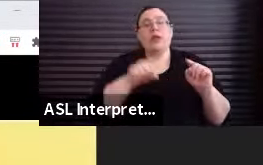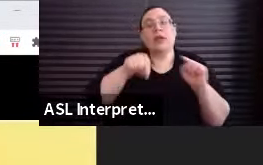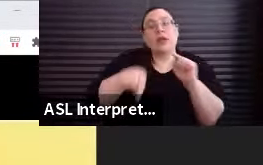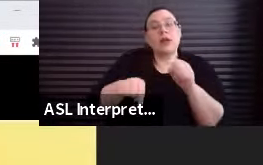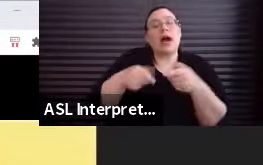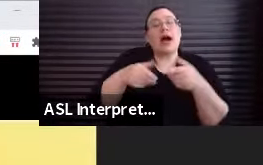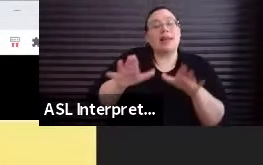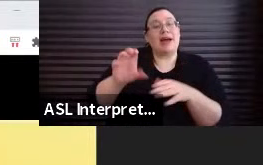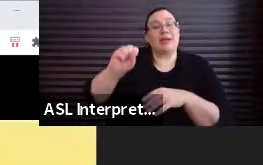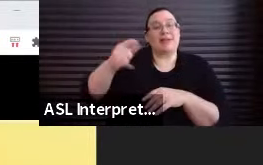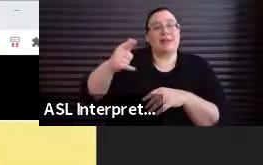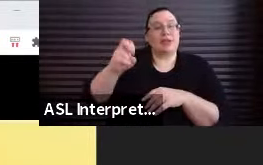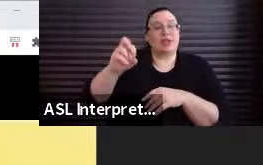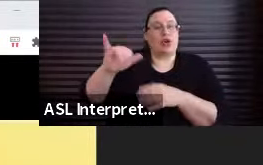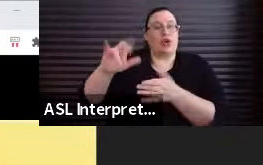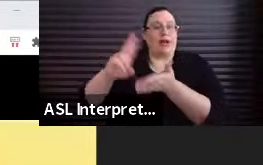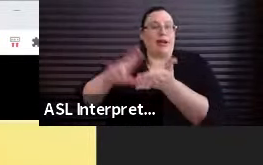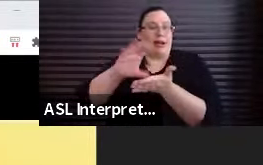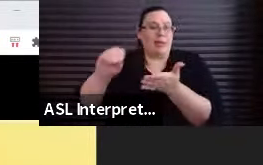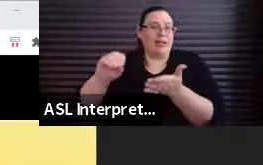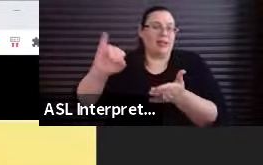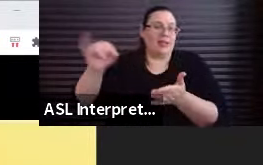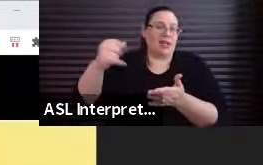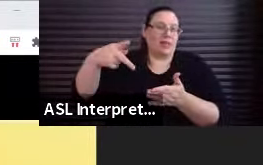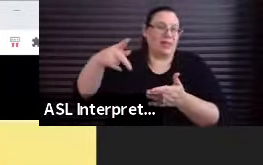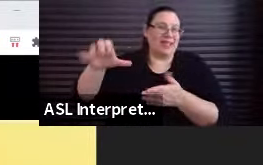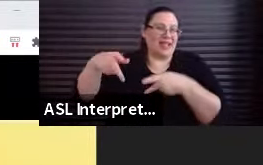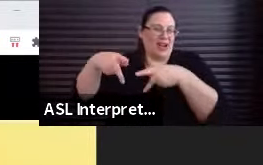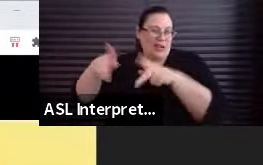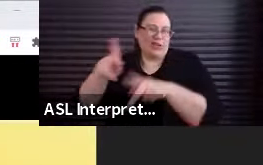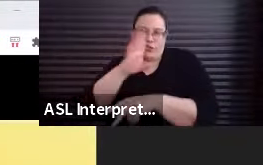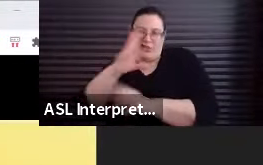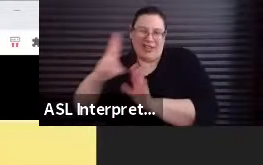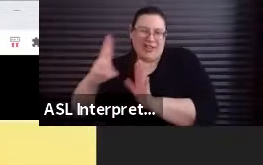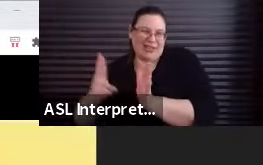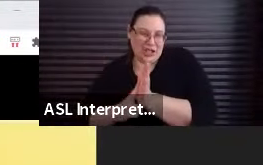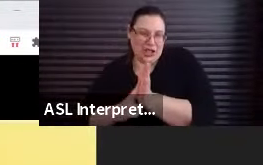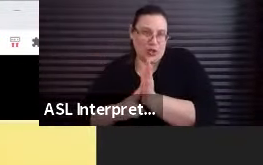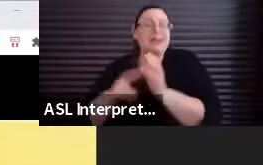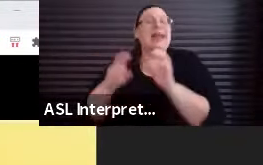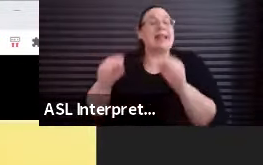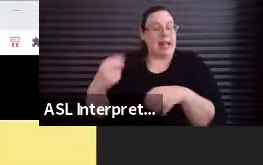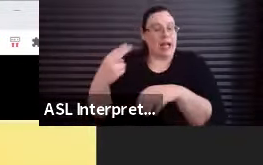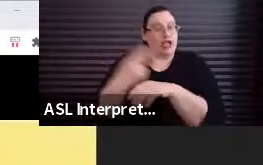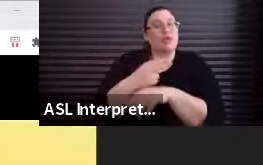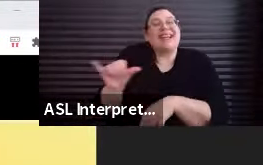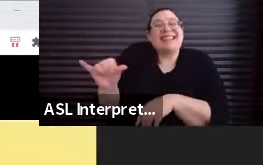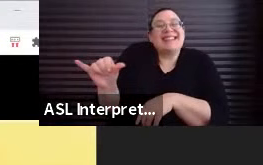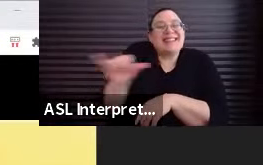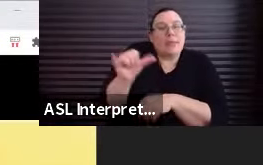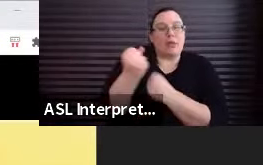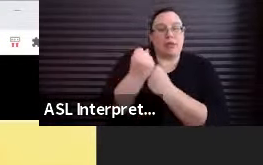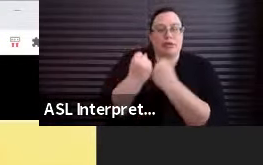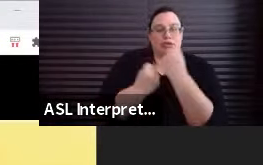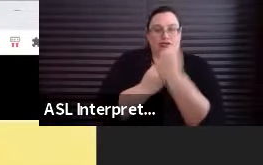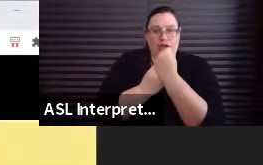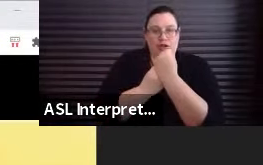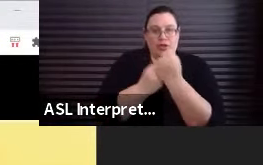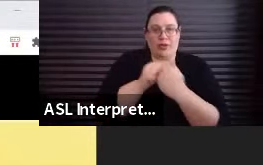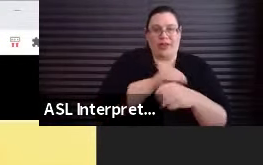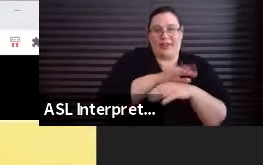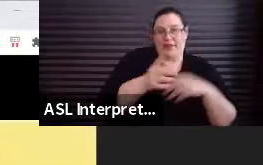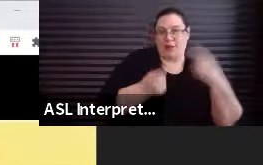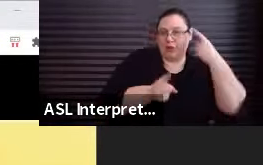signatory companies, JPC authorizers and direct signatories, to use a similar structure as the influencer